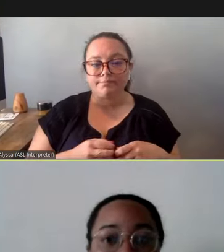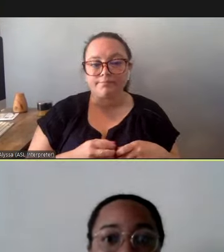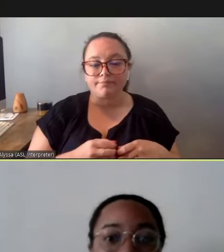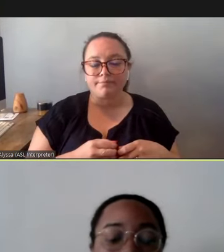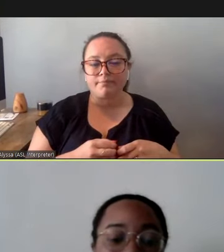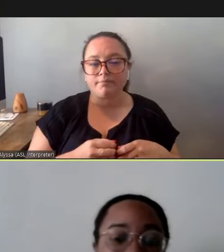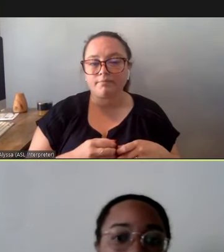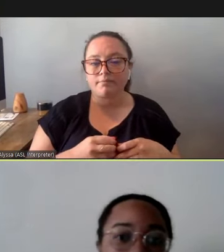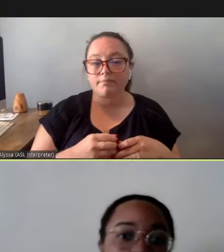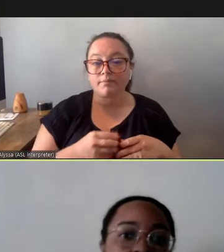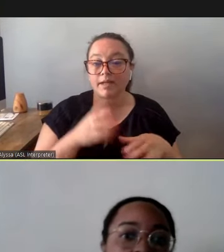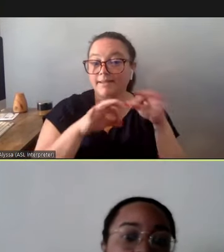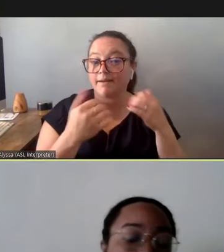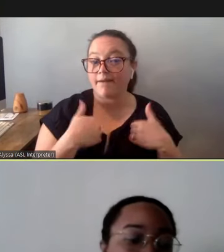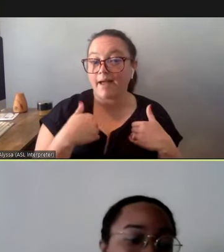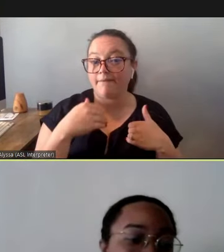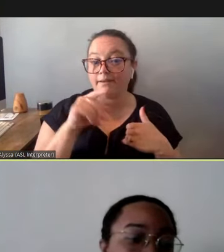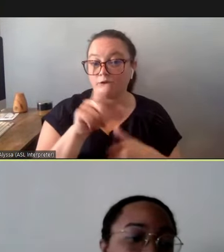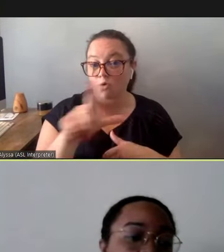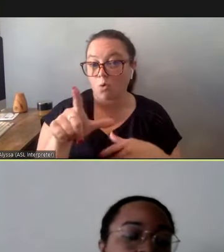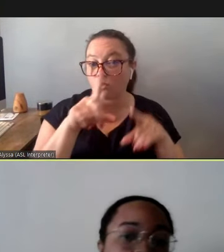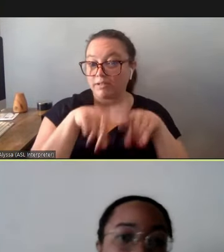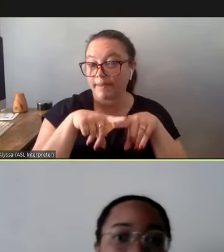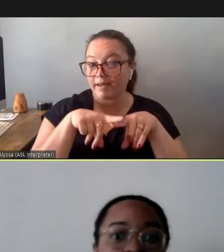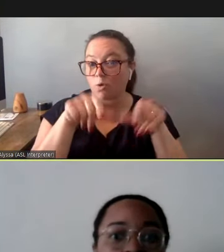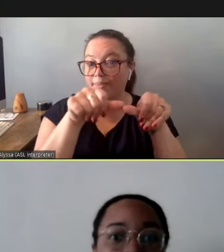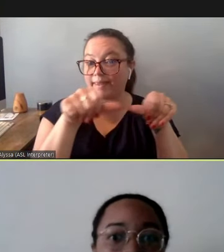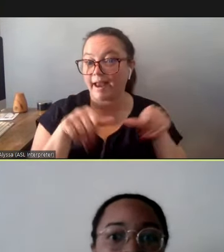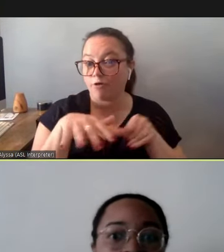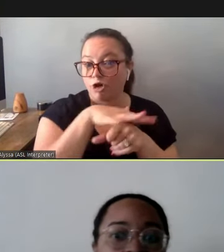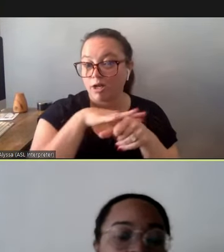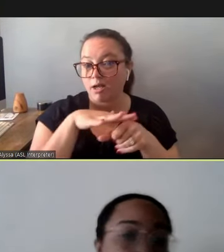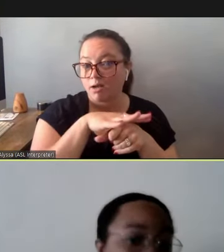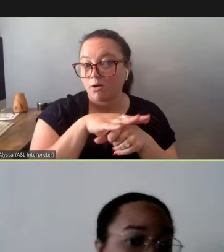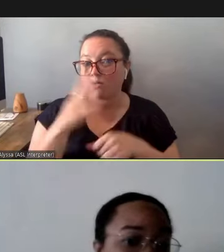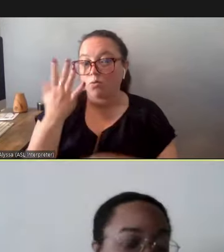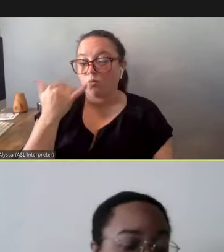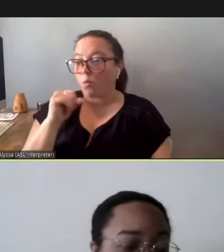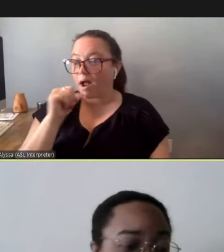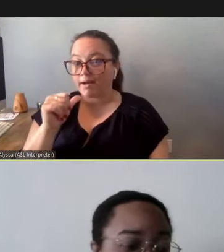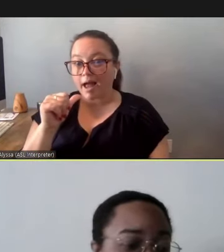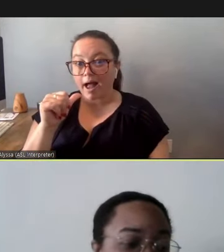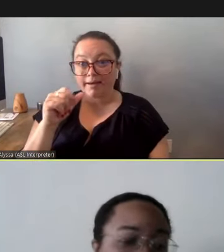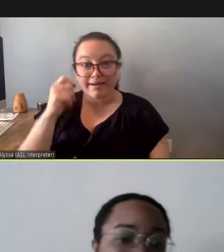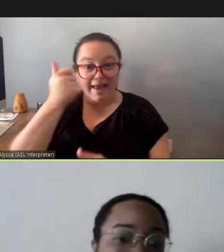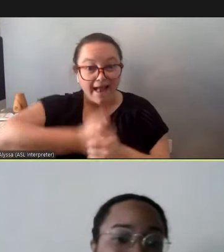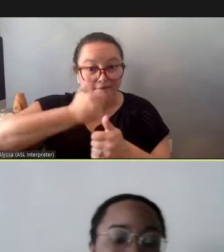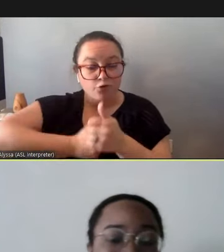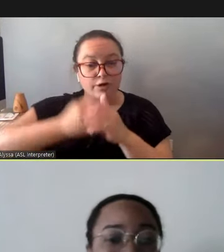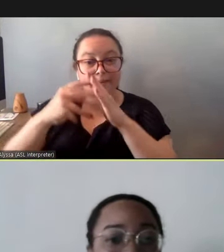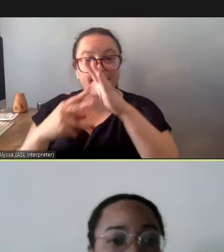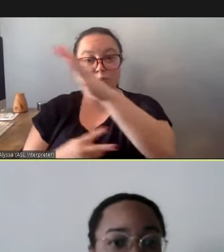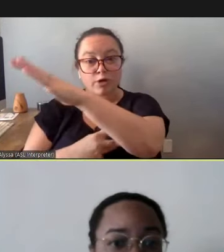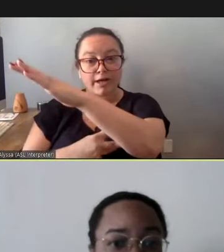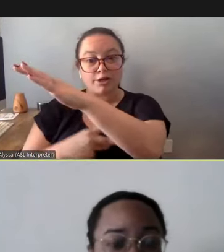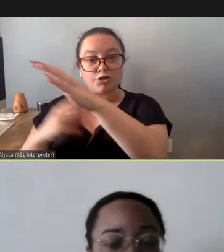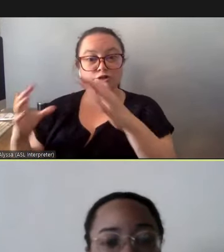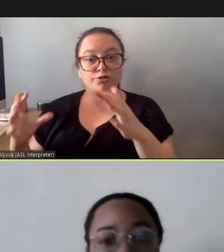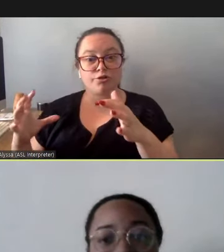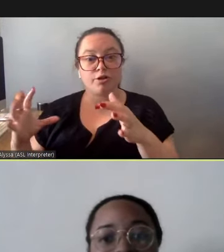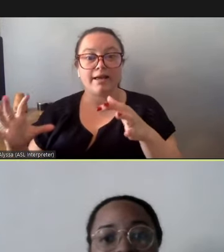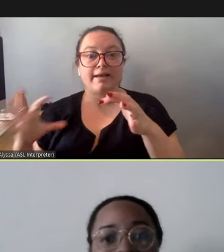toll based on the area, why not just toll every bridge that connects to